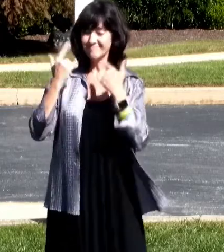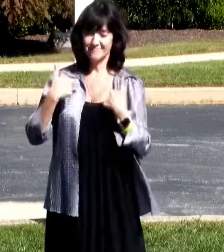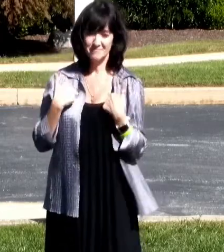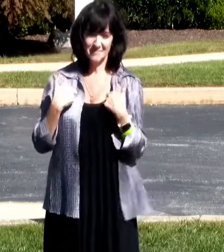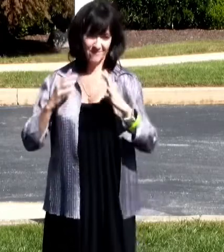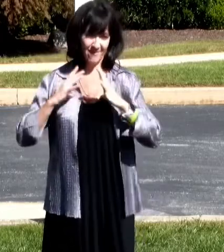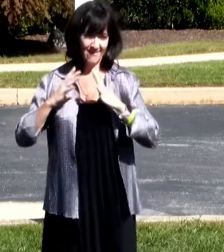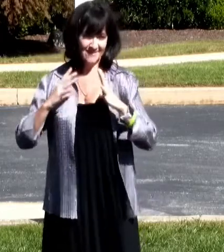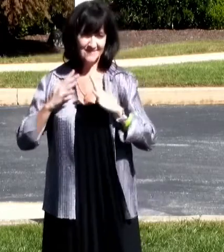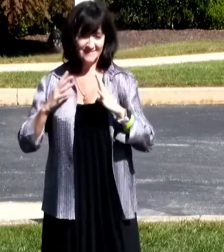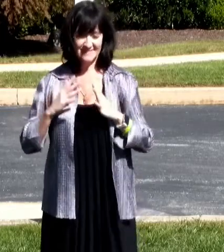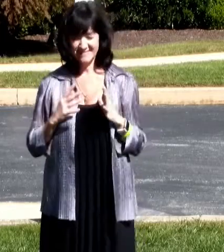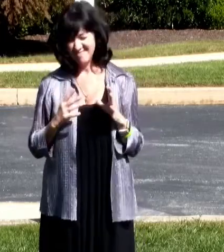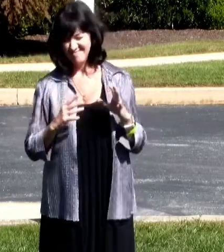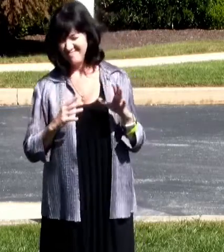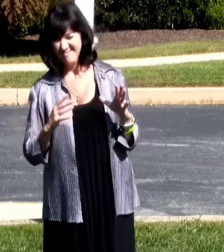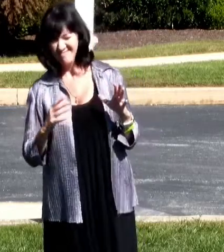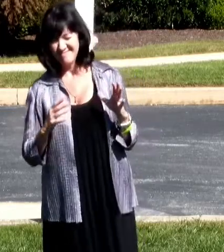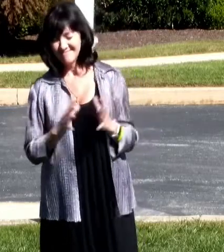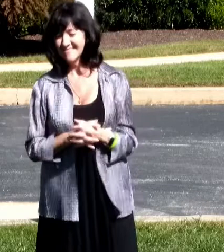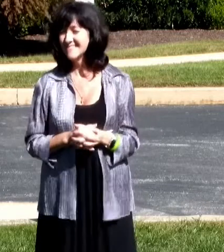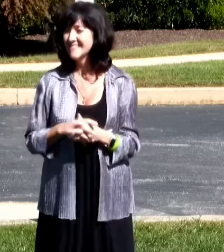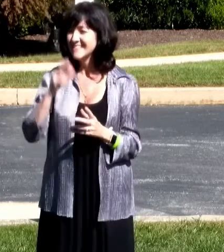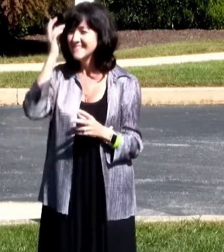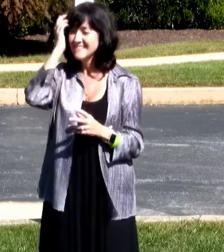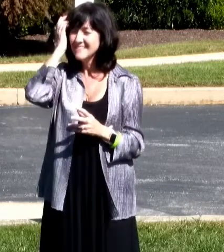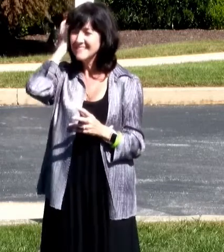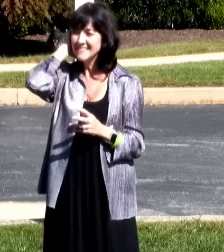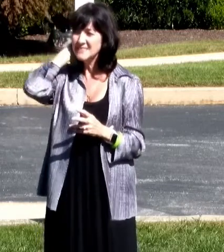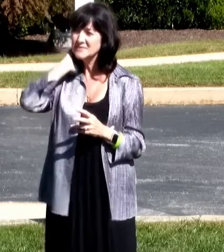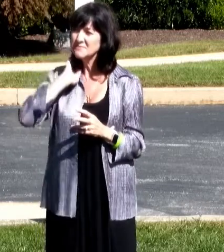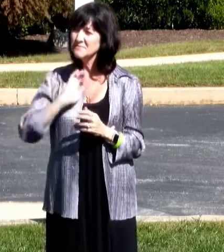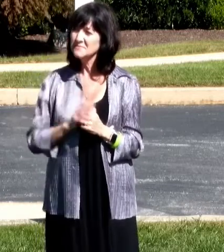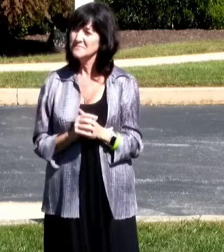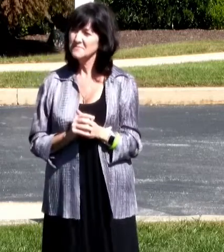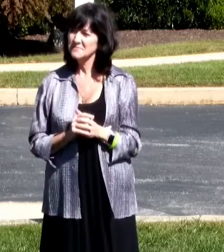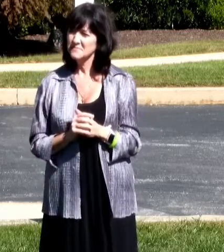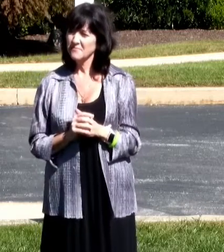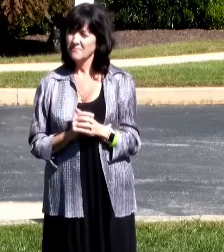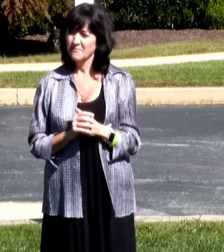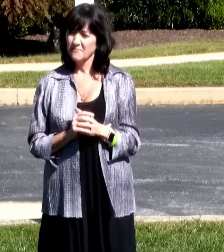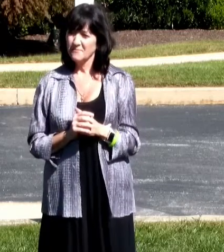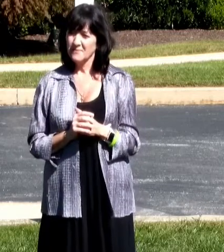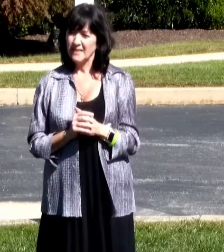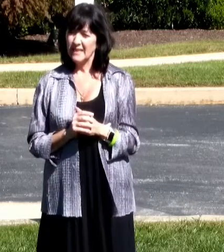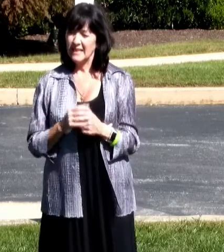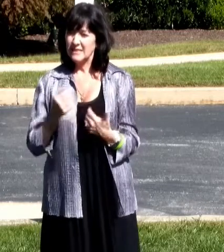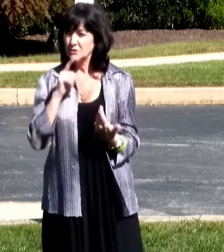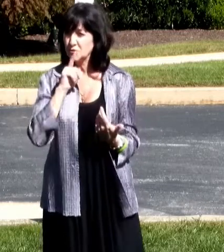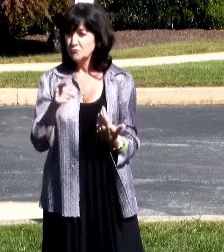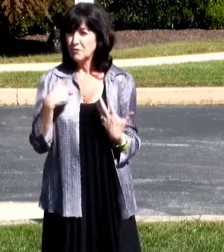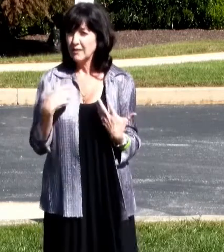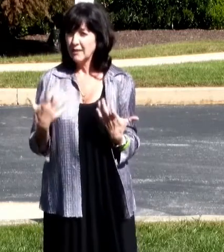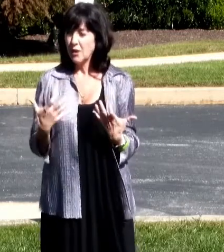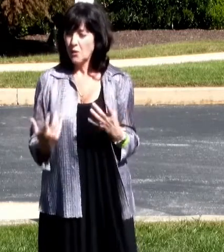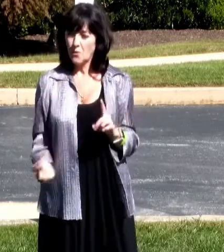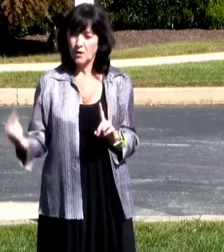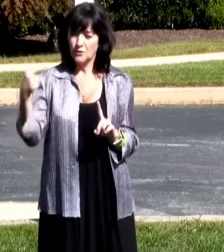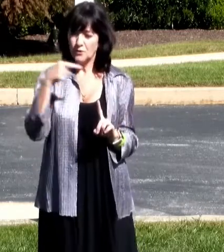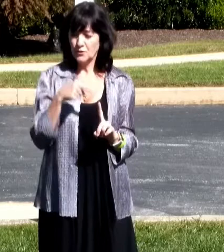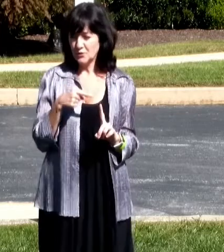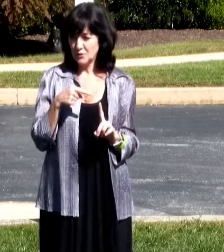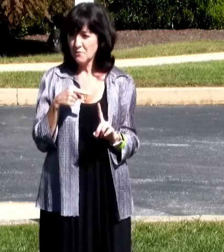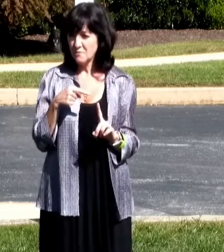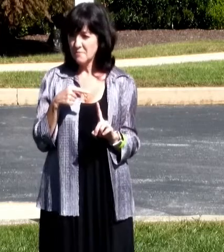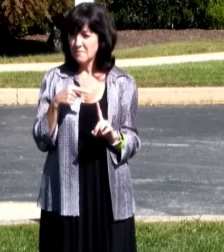that down and print that somewhere? So this I like to kind of go back to when I'm at these things, go back to